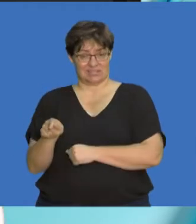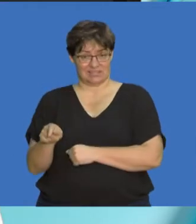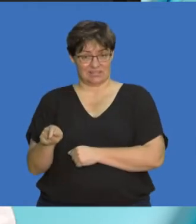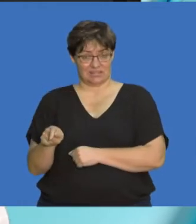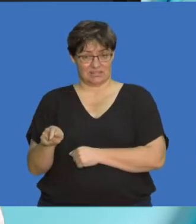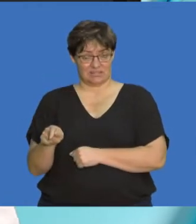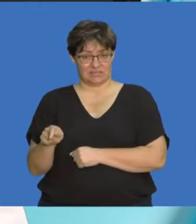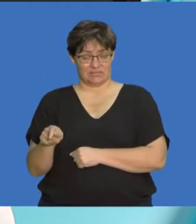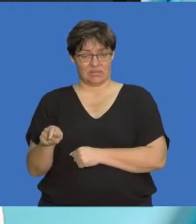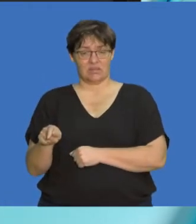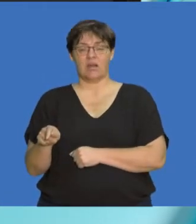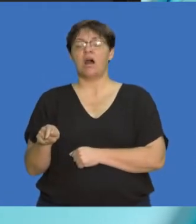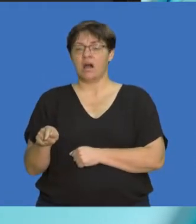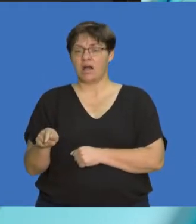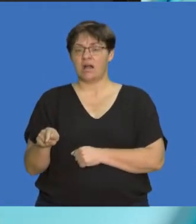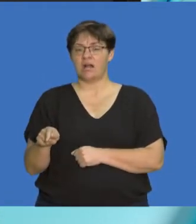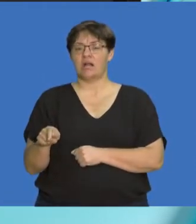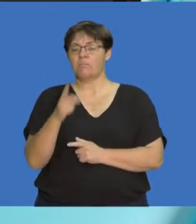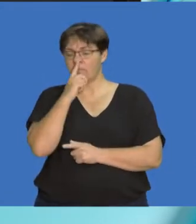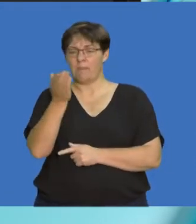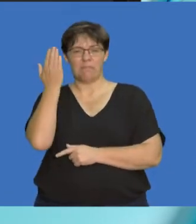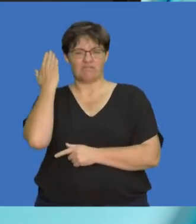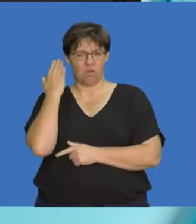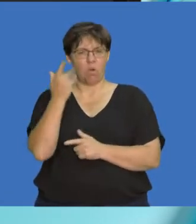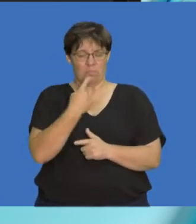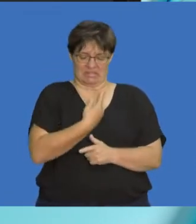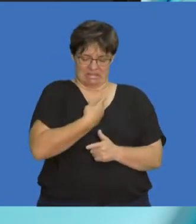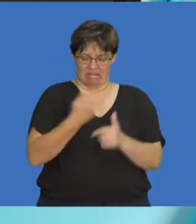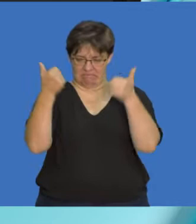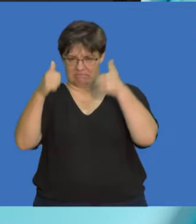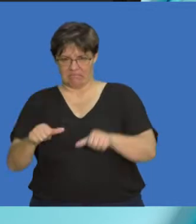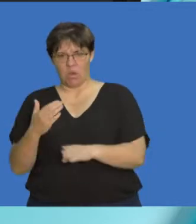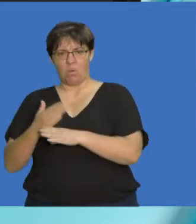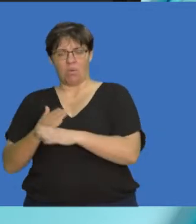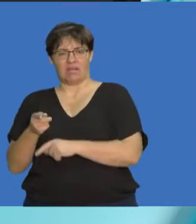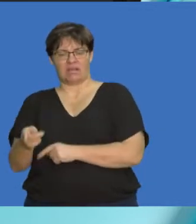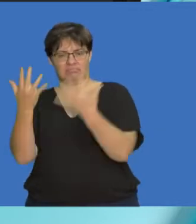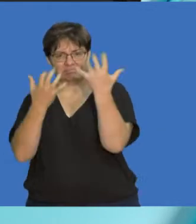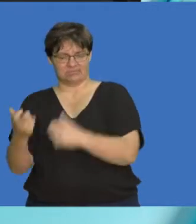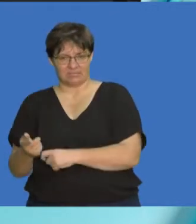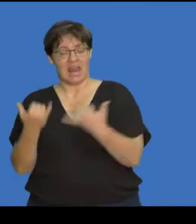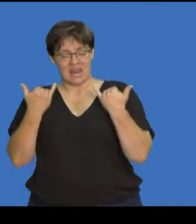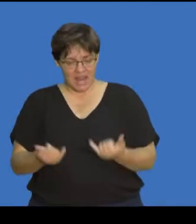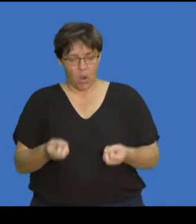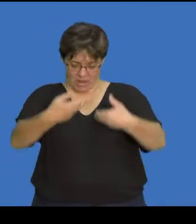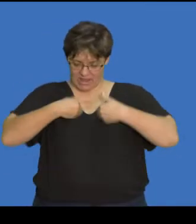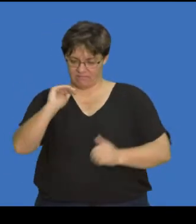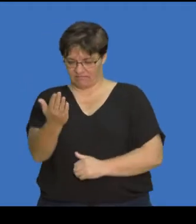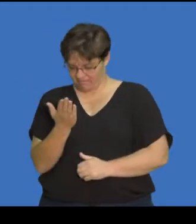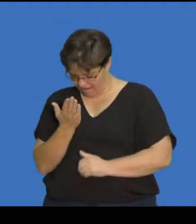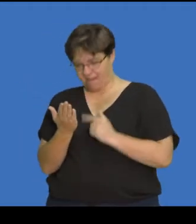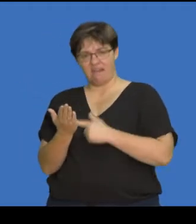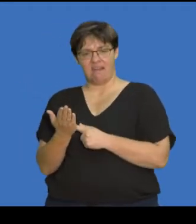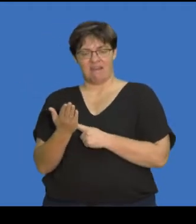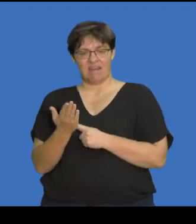previous activities, where you had to calculate the work in progress, you are given the work in progress. In other words, you